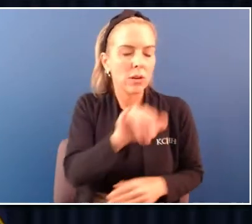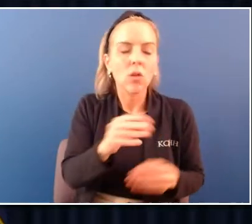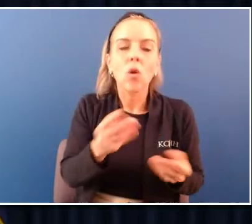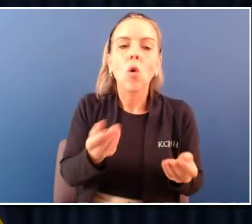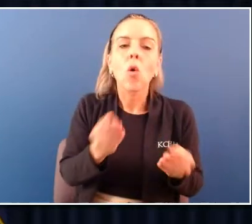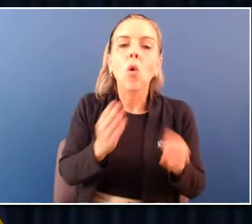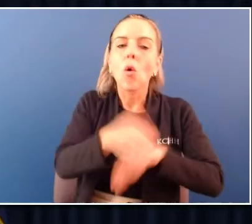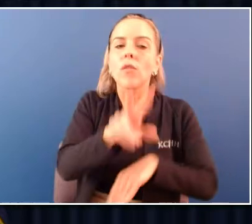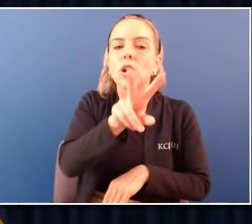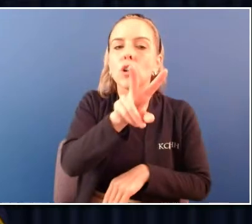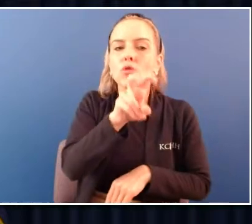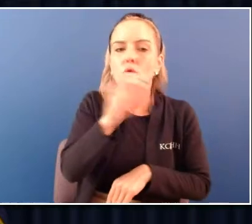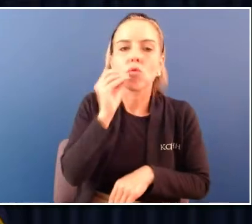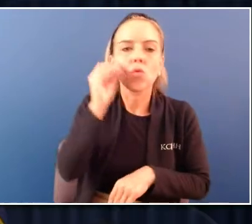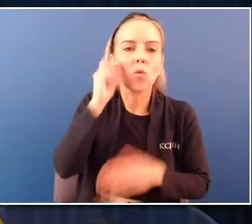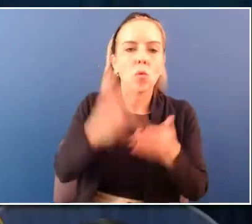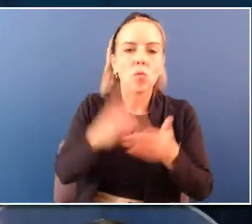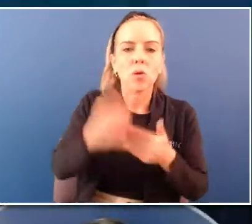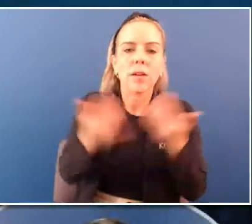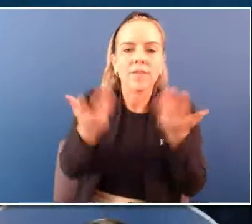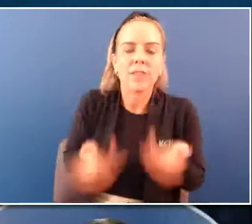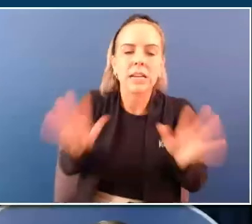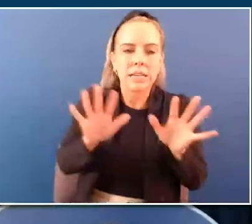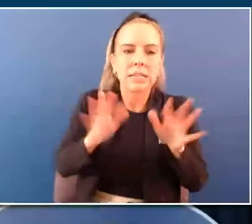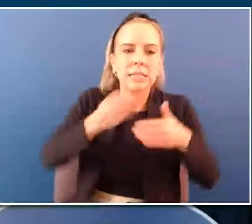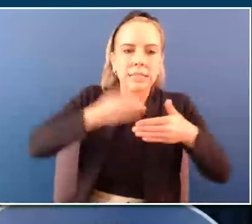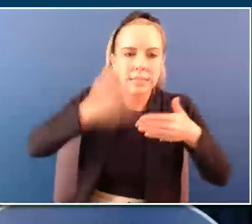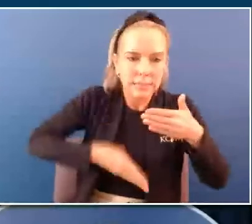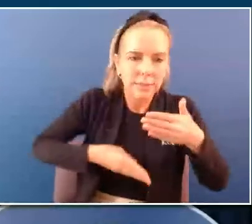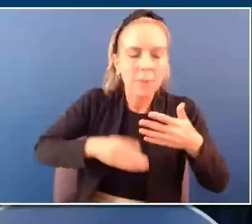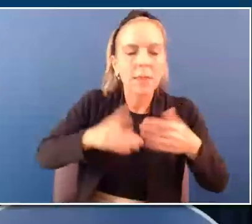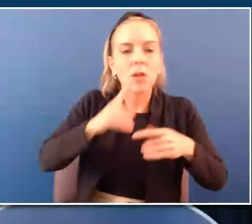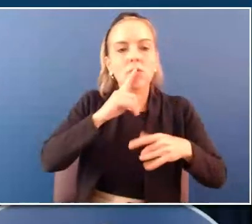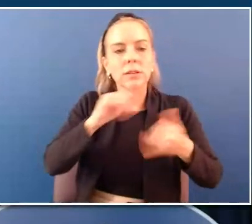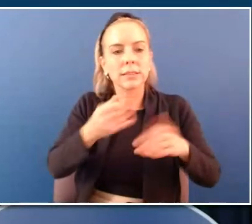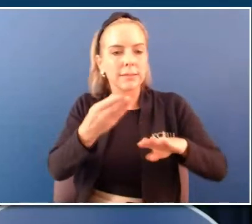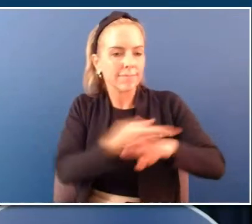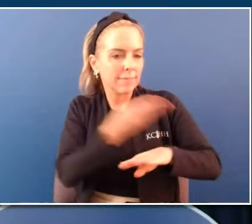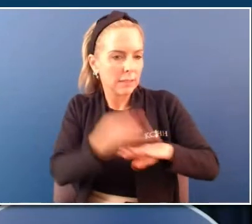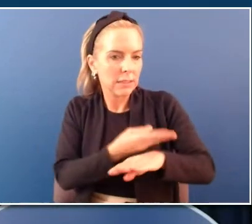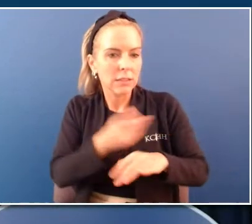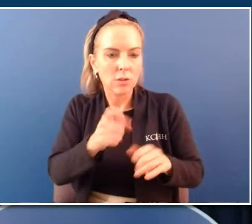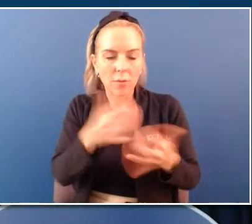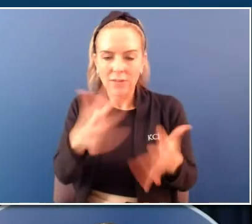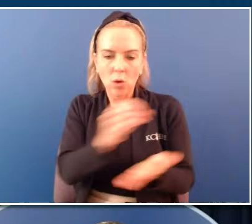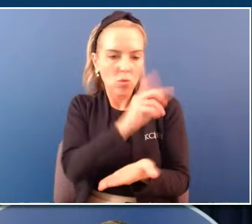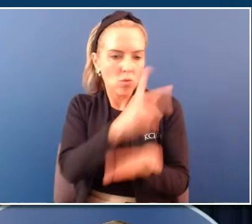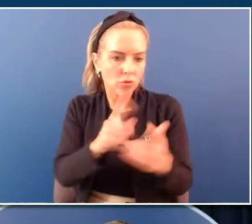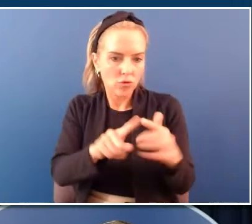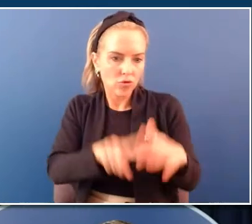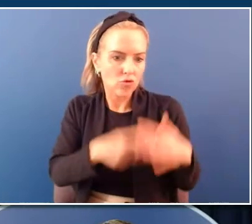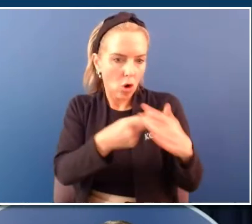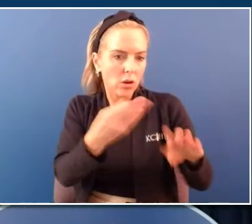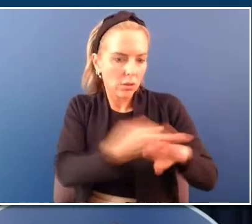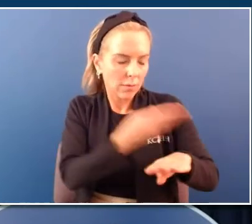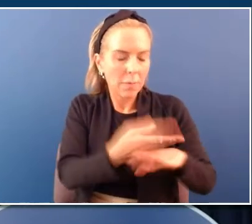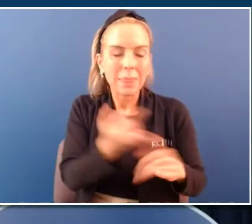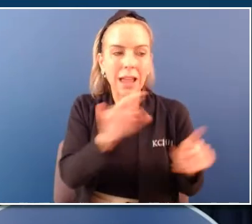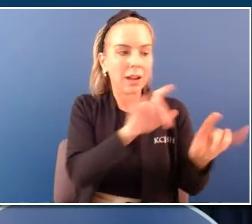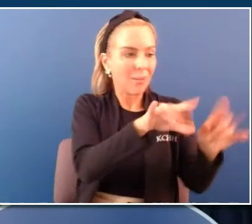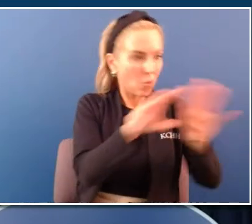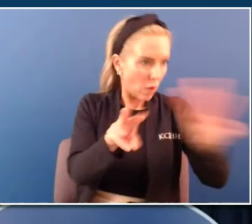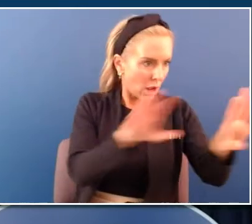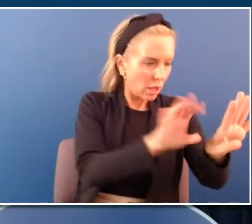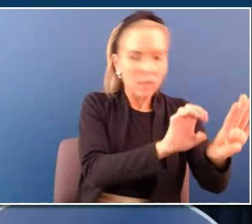have been completed or are under construction or have been approved to start construction. When you move to the east, we've now announced 7